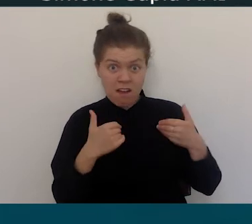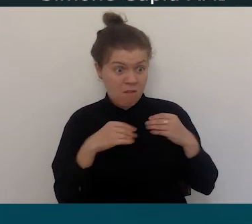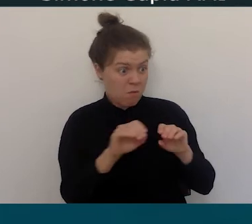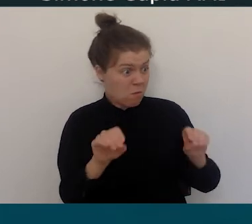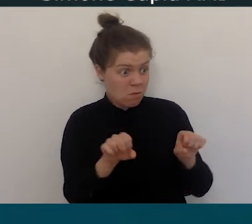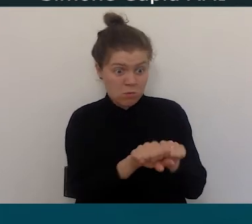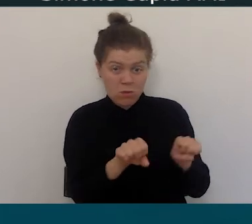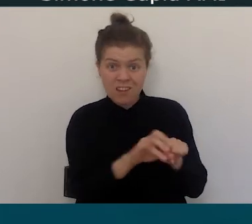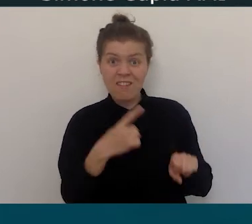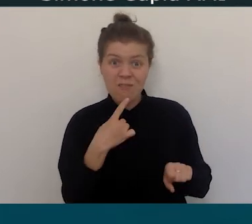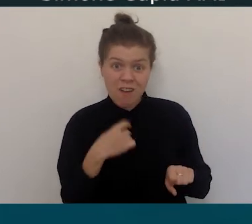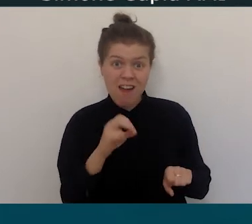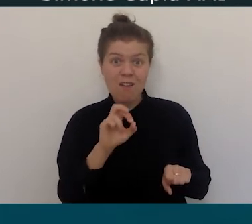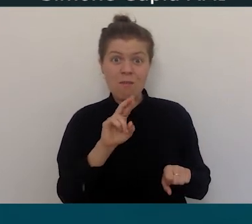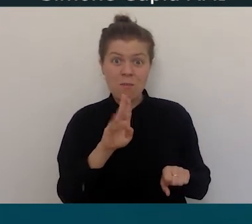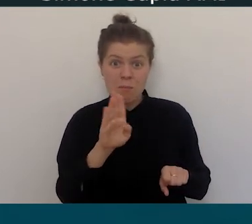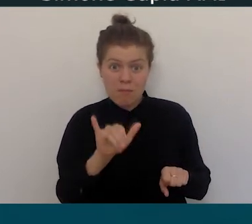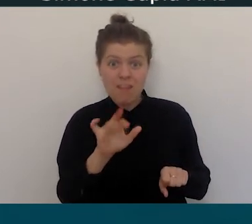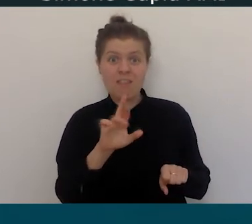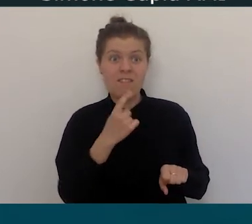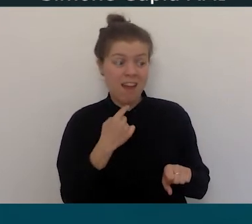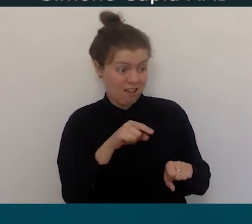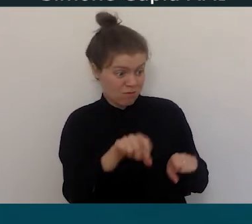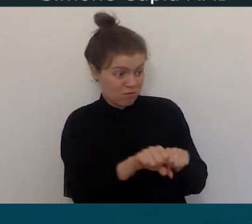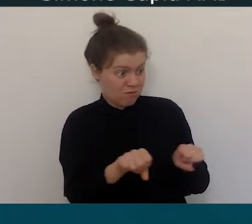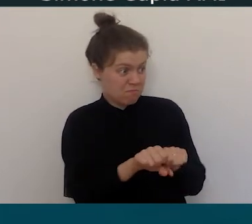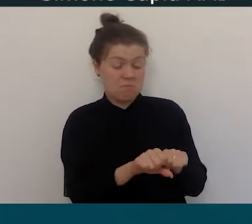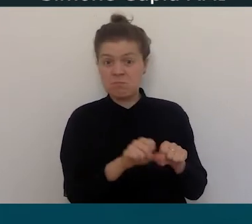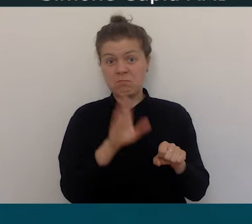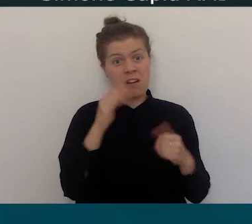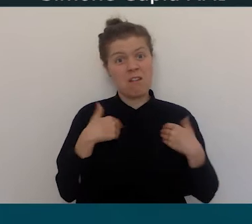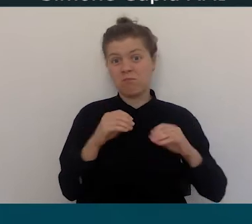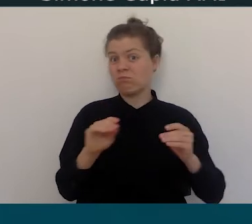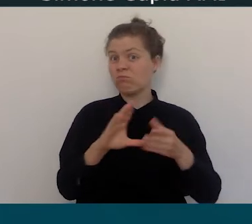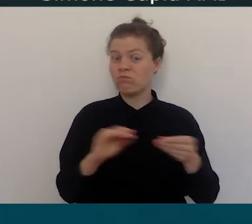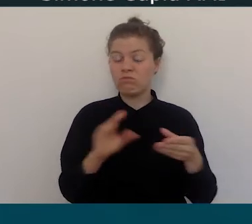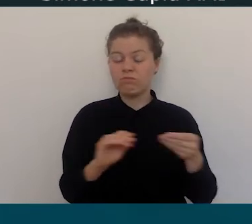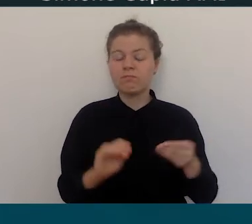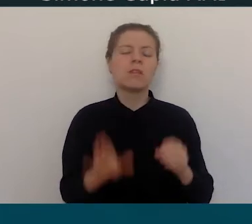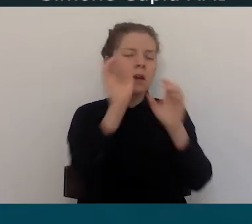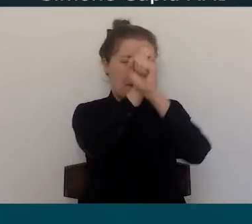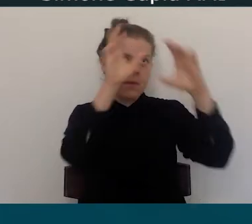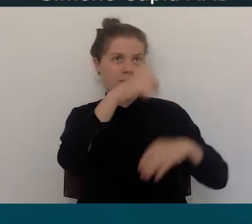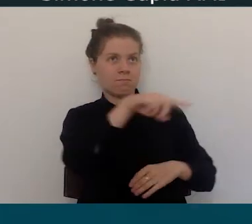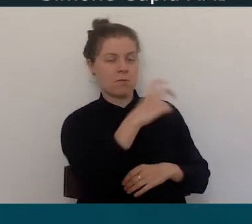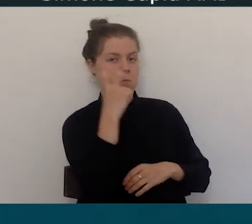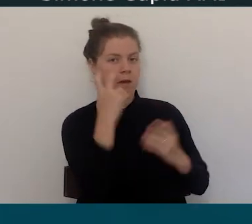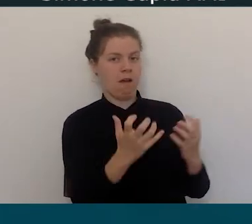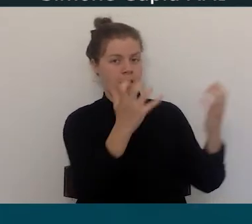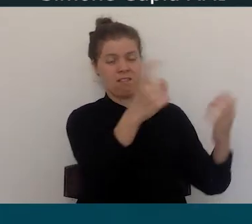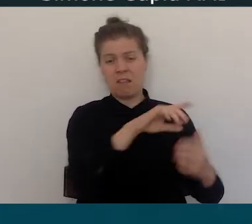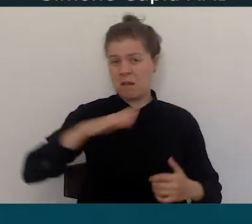slippers. So let us suppose that the audience watching The Wizard of Oz has never seen the color ruby or